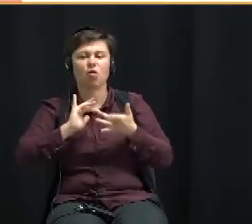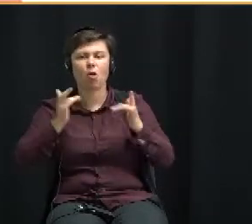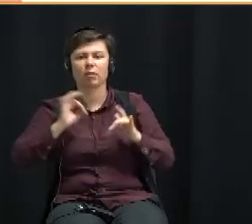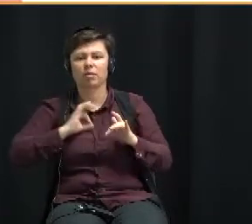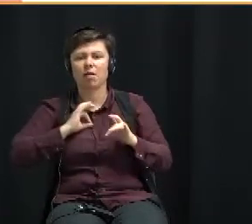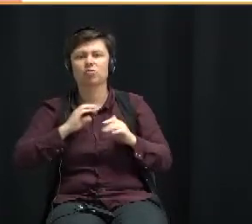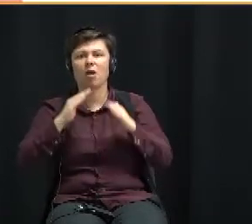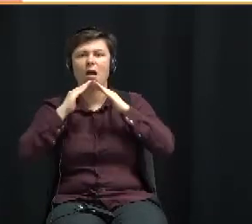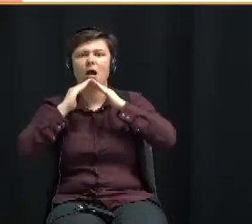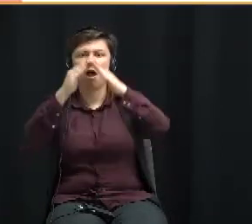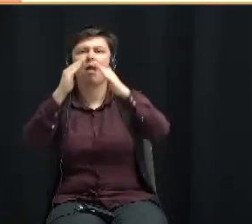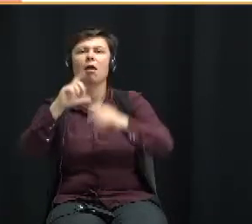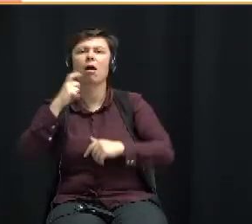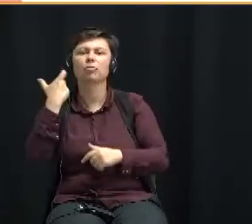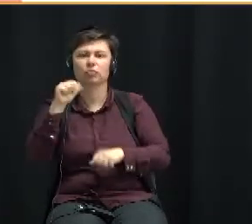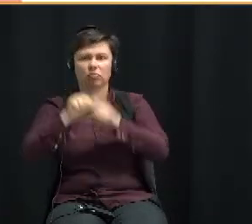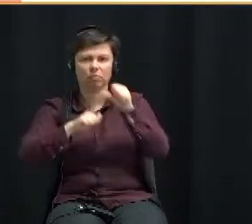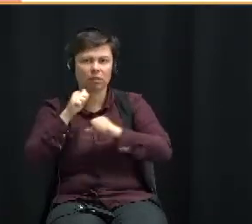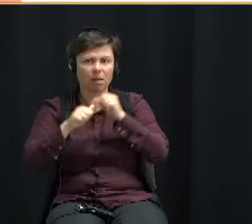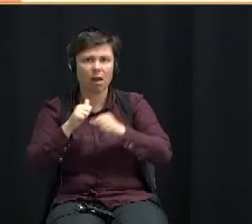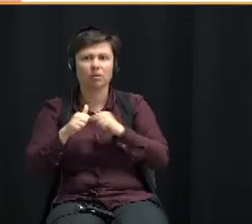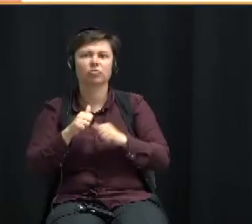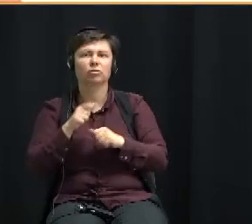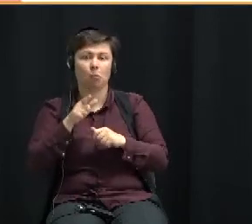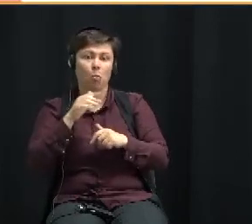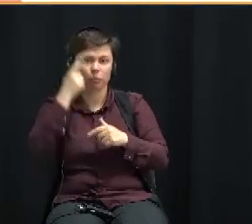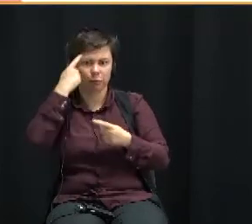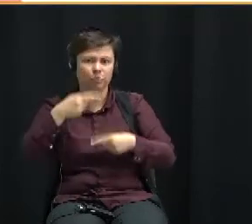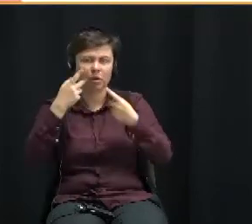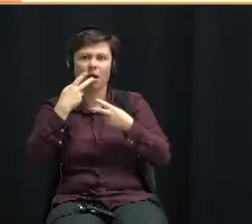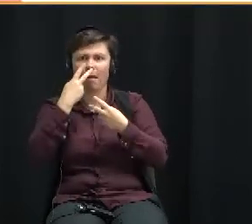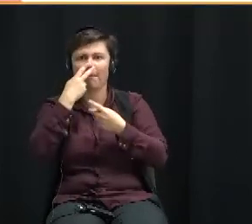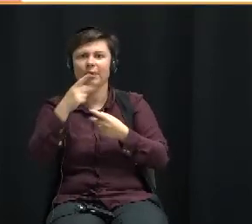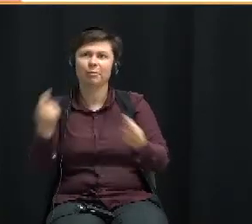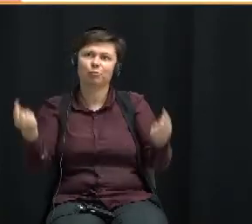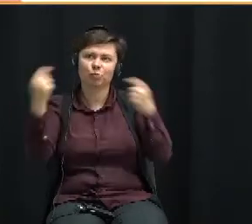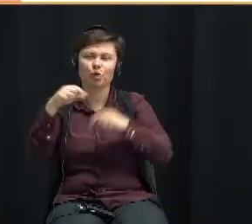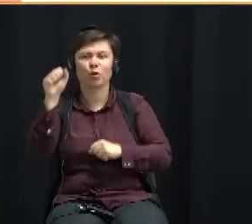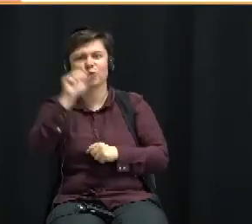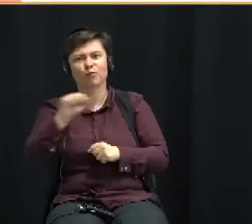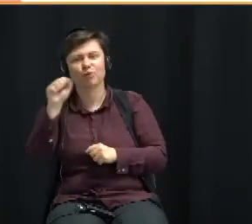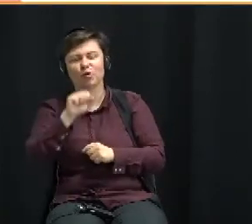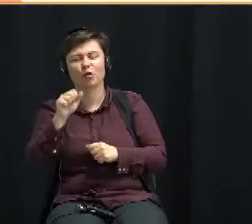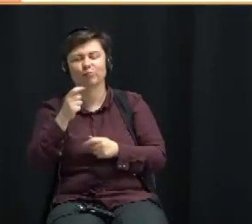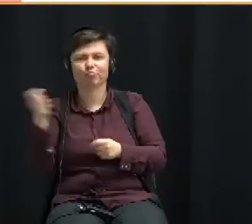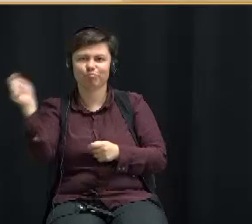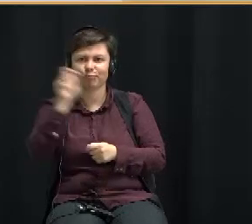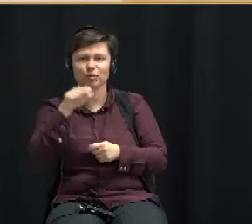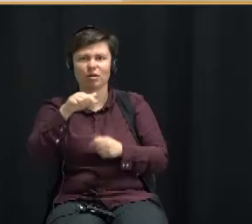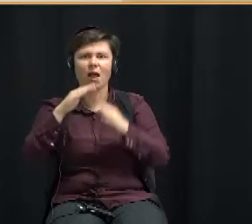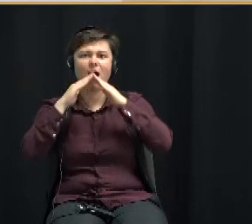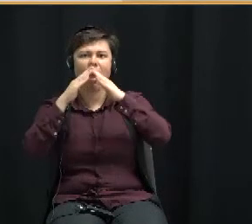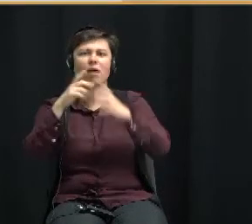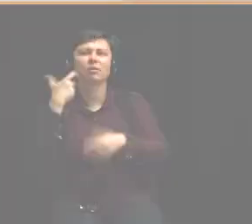will convince you to visit Wrocław if you haven't done it before. Thank you so much.